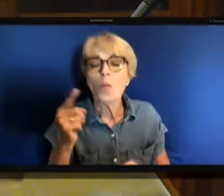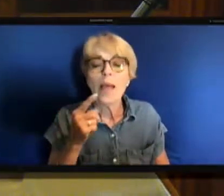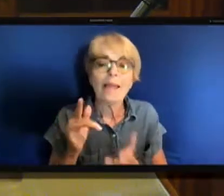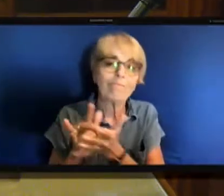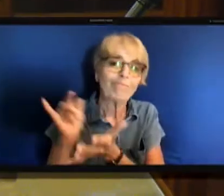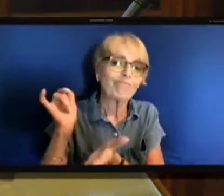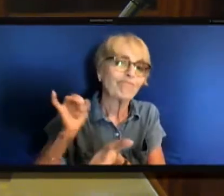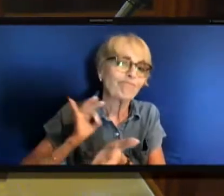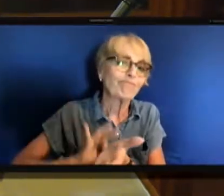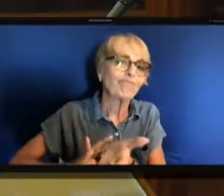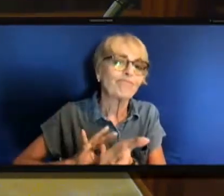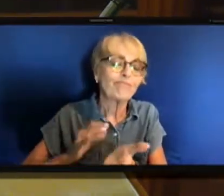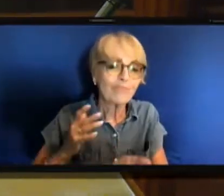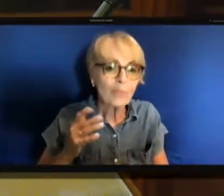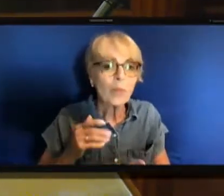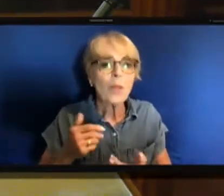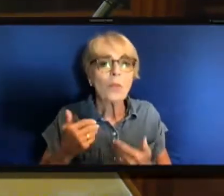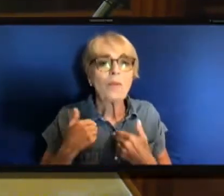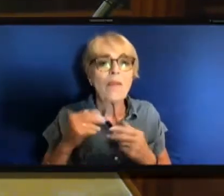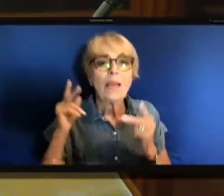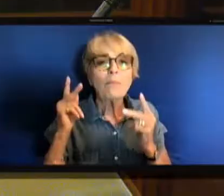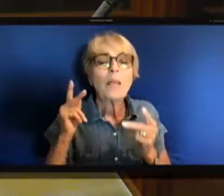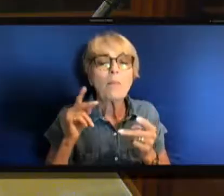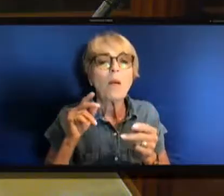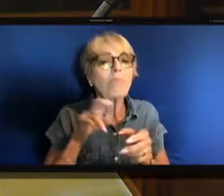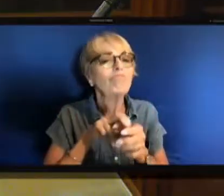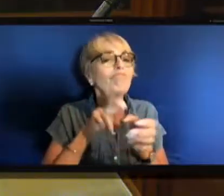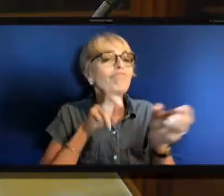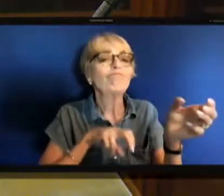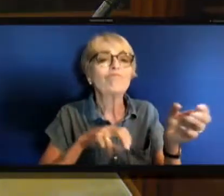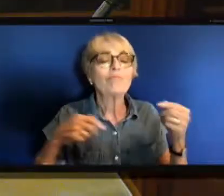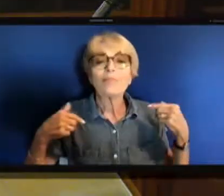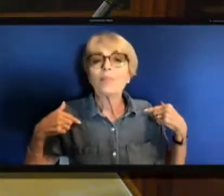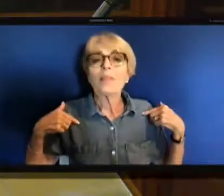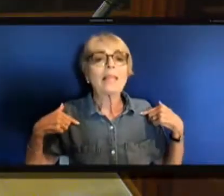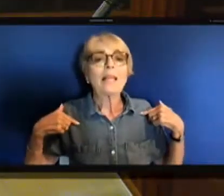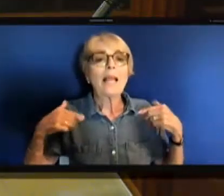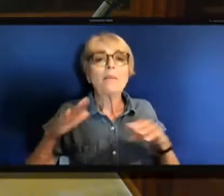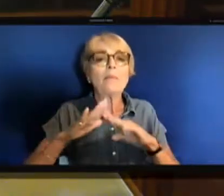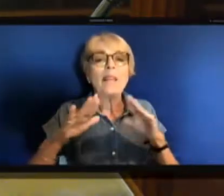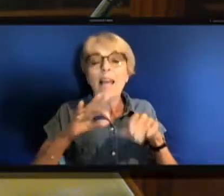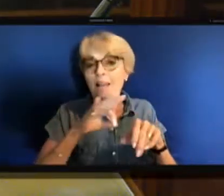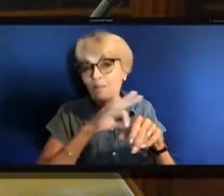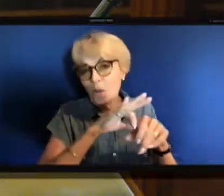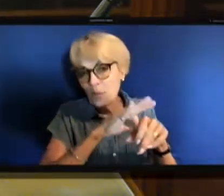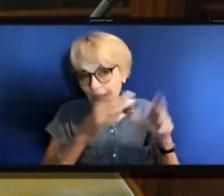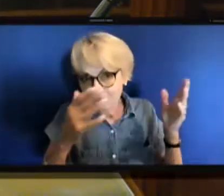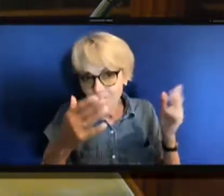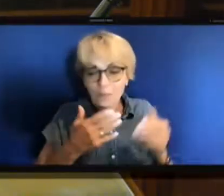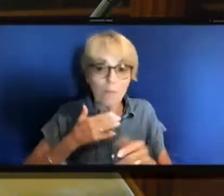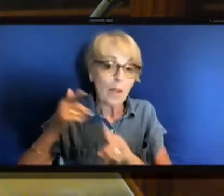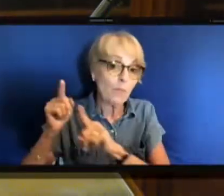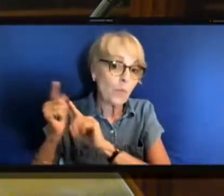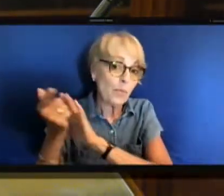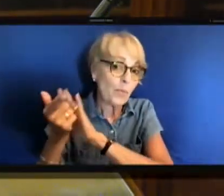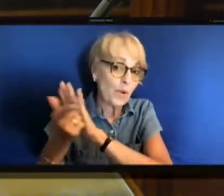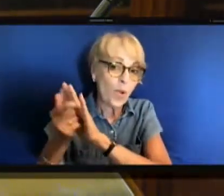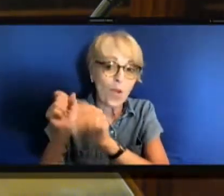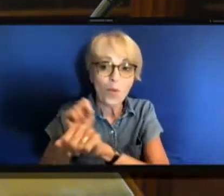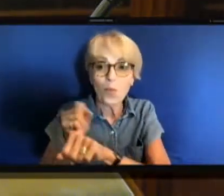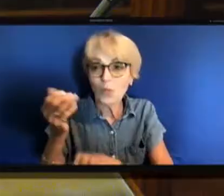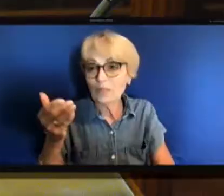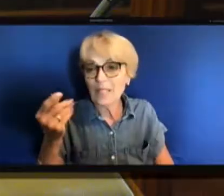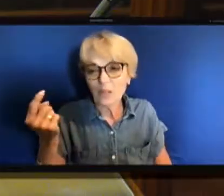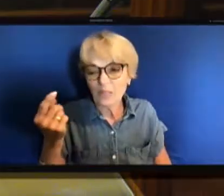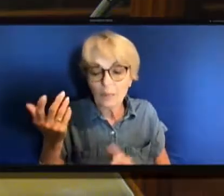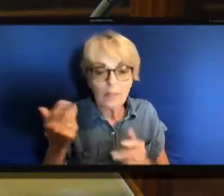had people recuse themselves and said, I'm not voting because, you know, my brother-in-law works there or something like that, right? And